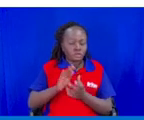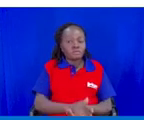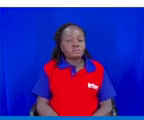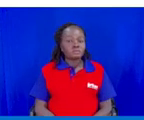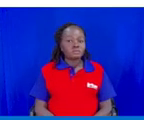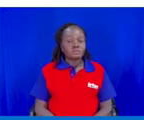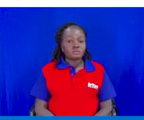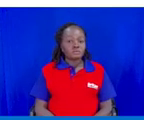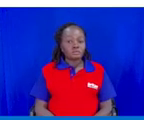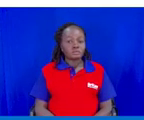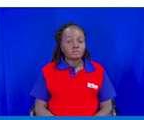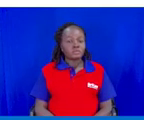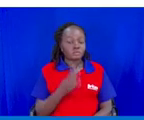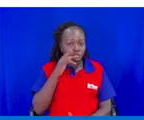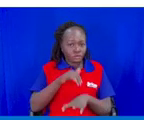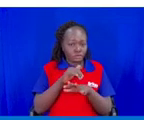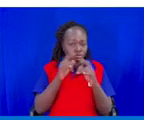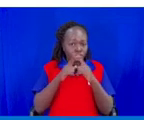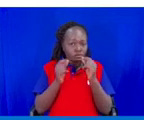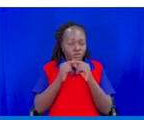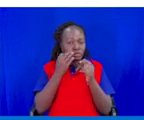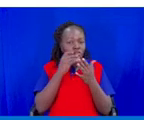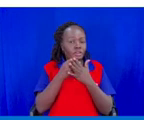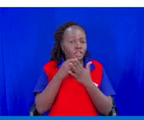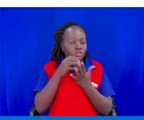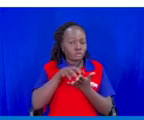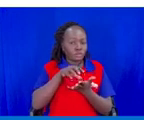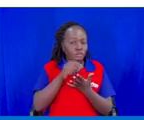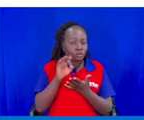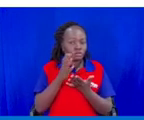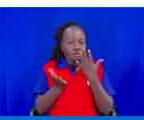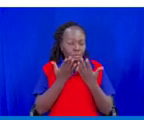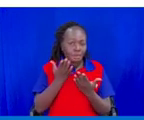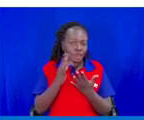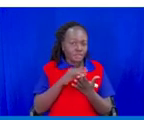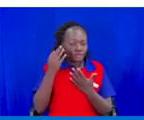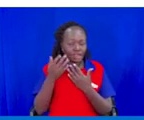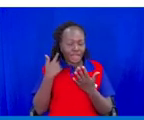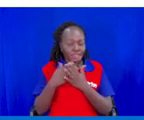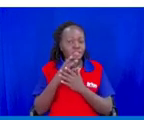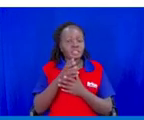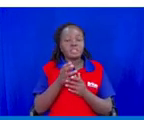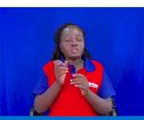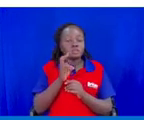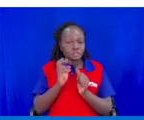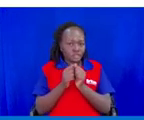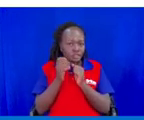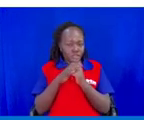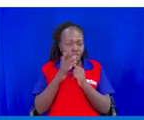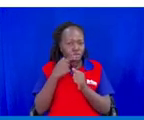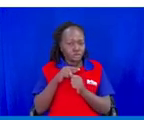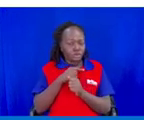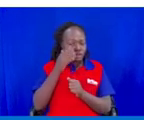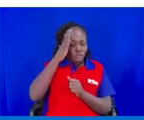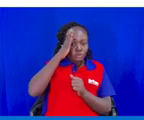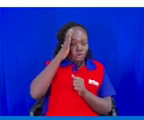Looking at the statement of financial position for the balanced fund as at December 2019, we'll note that the fund closed